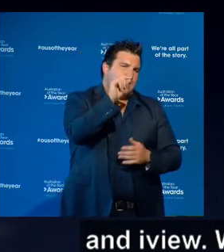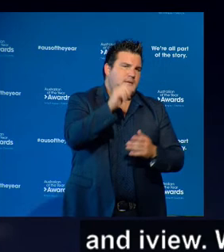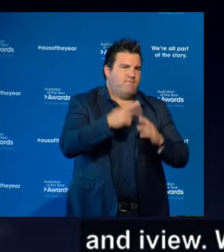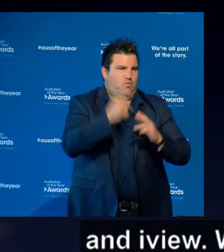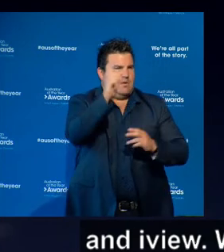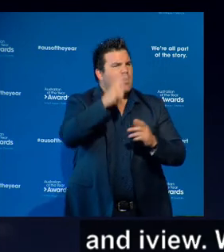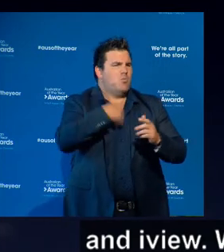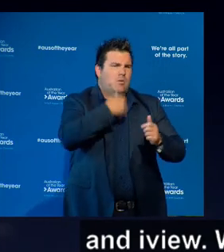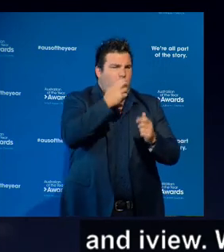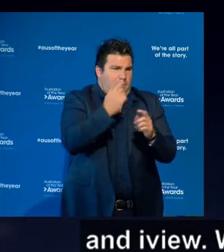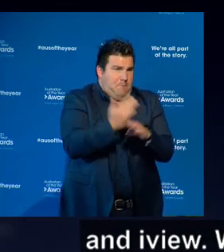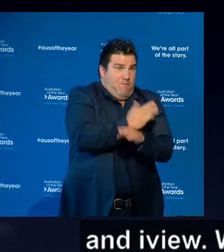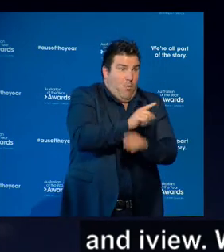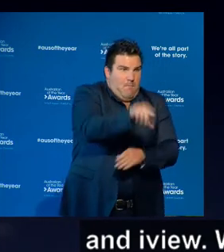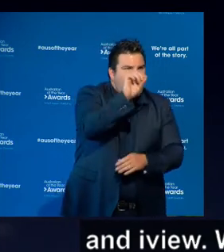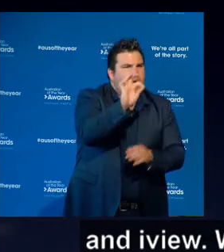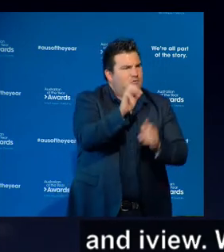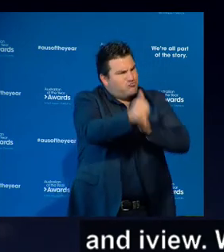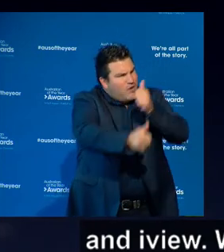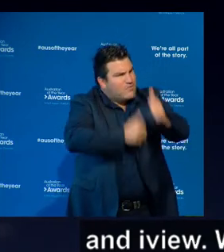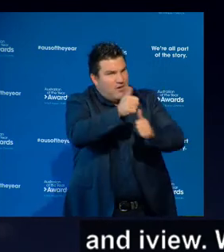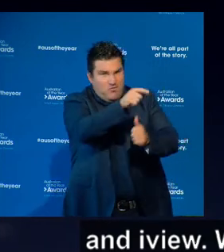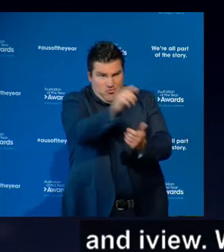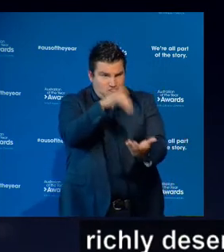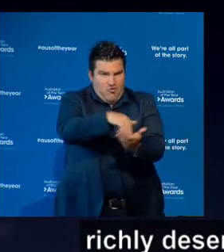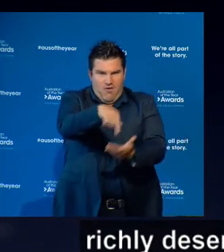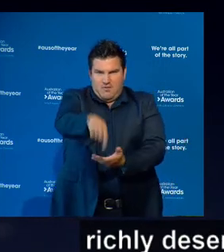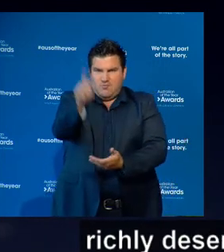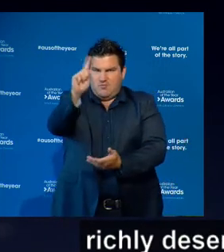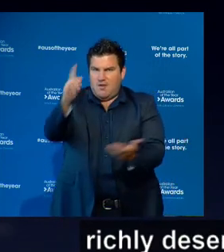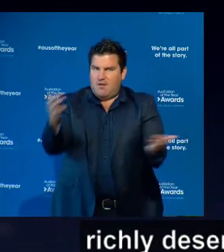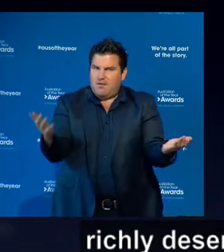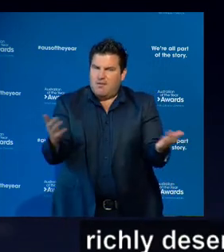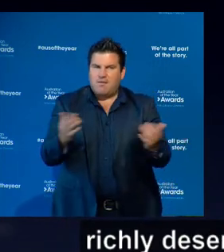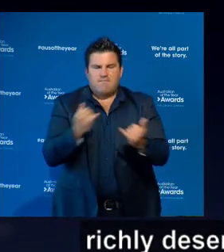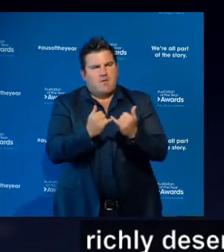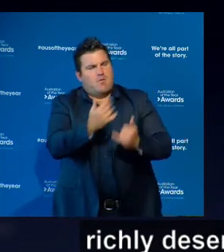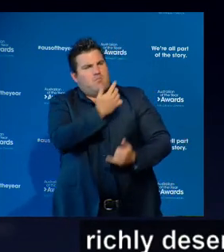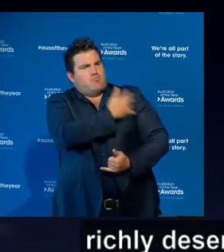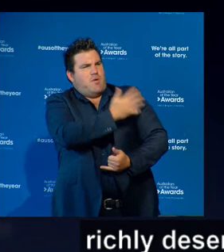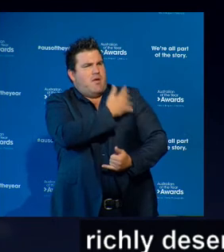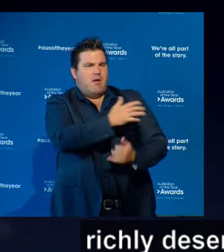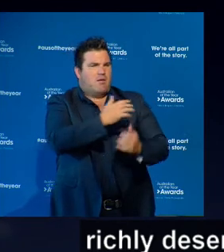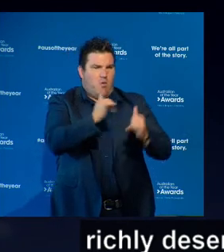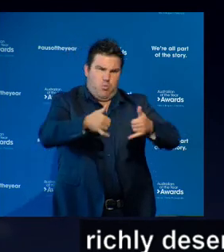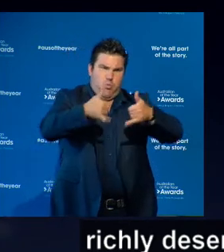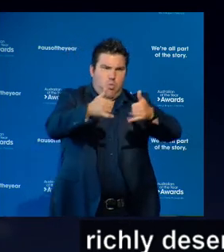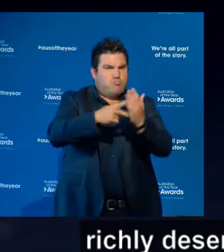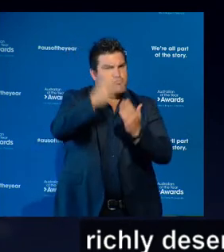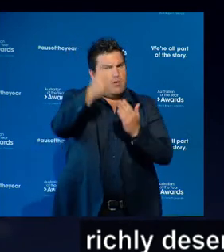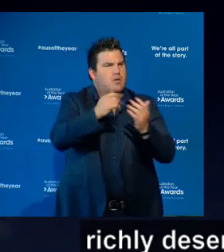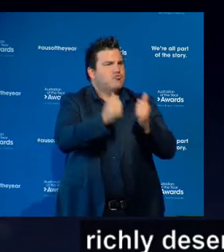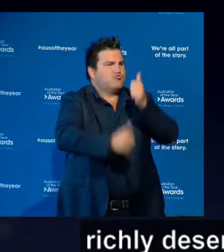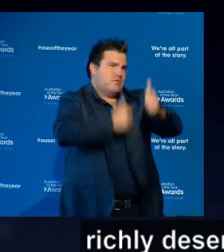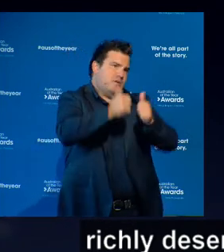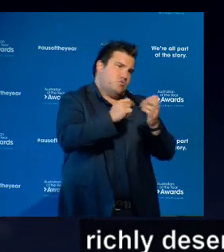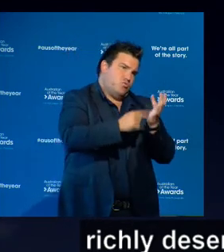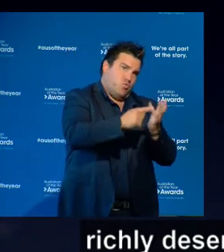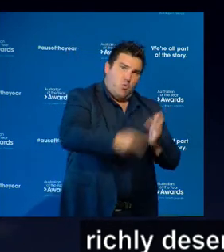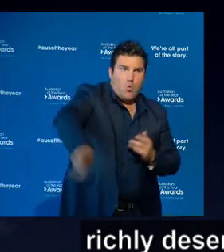in reaching this important stage of the nation's most prestigious awards program. Congratulations to you